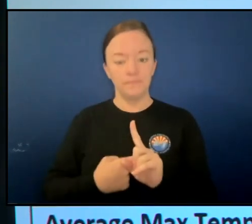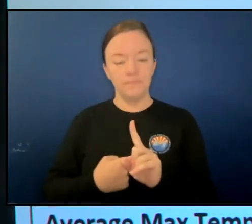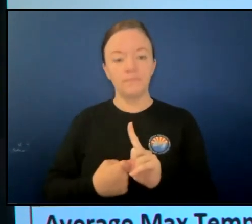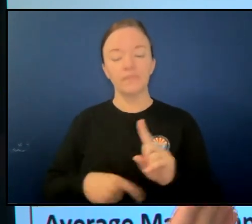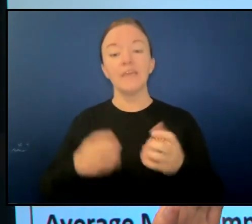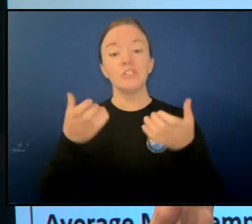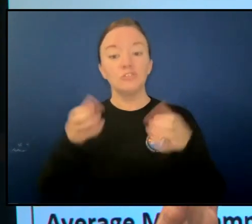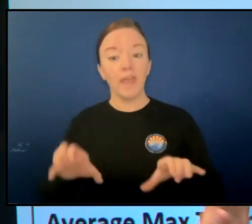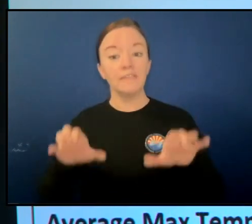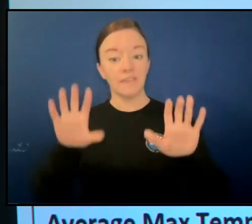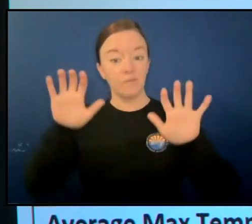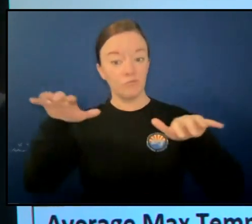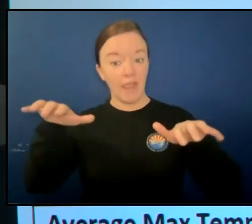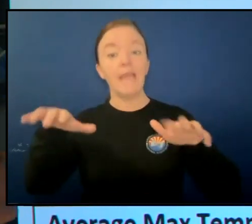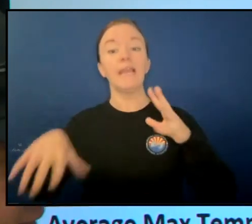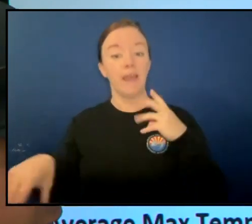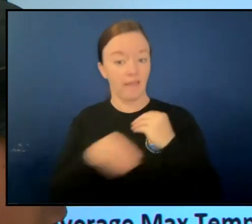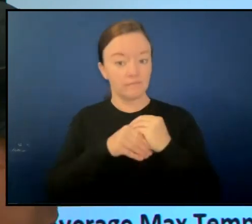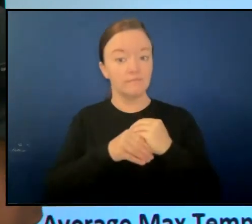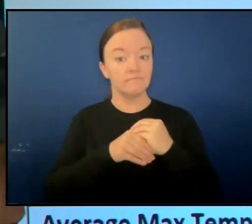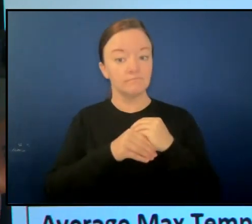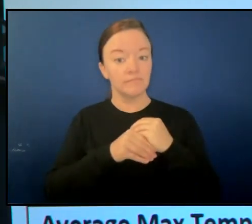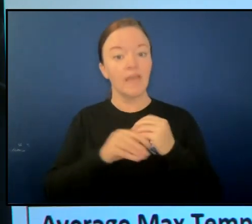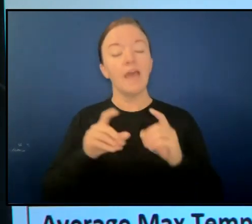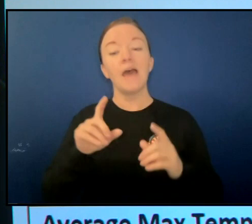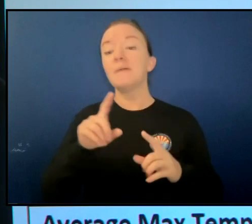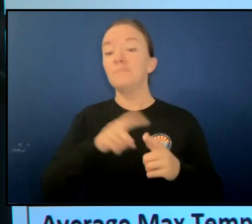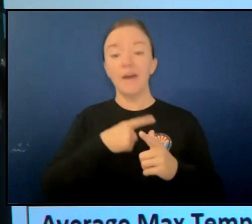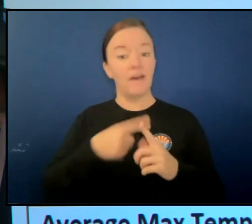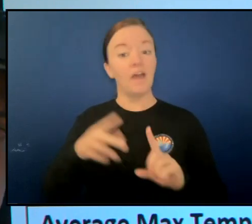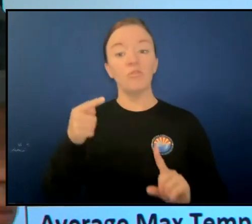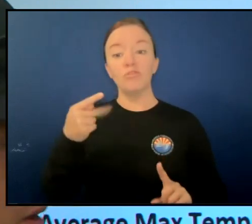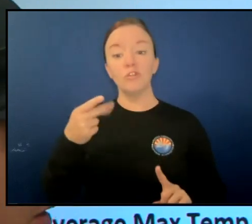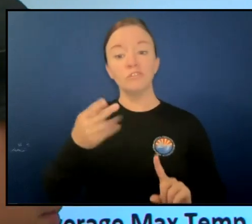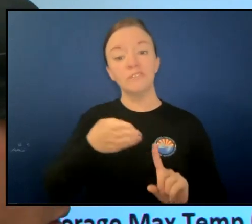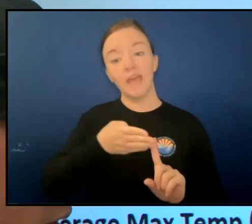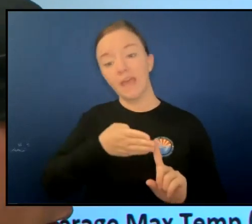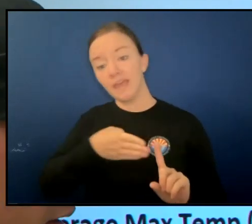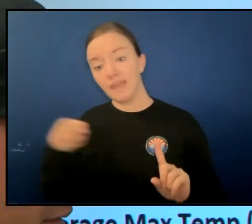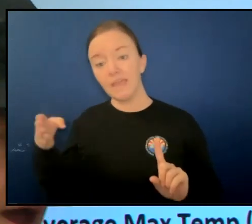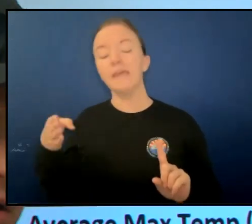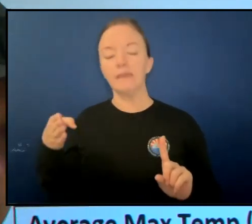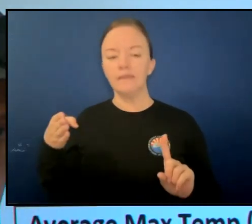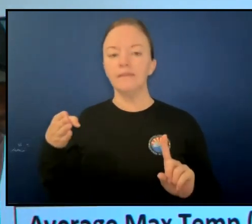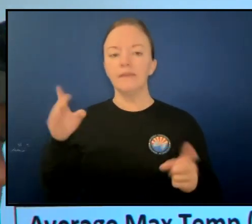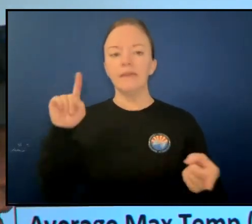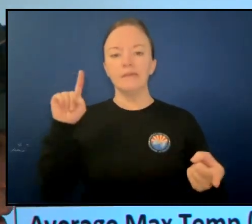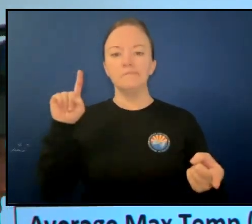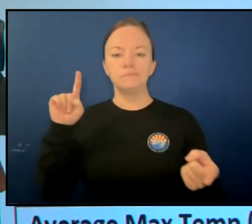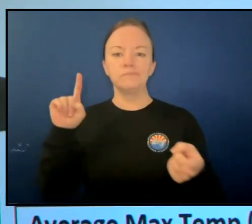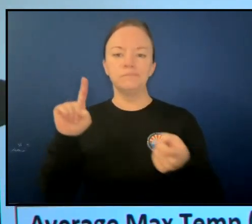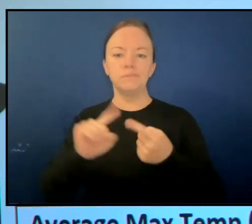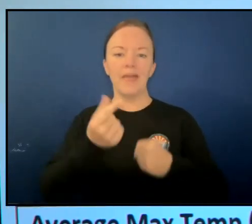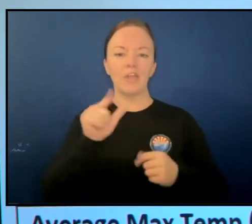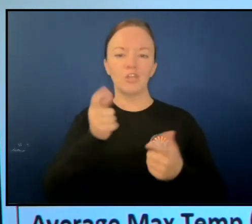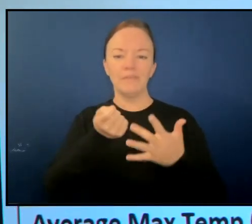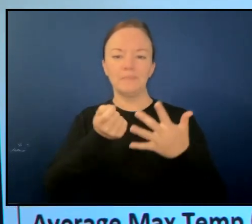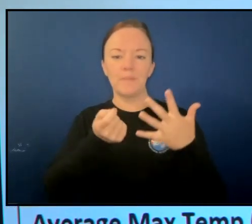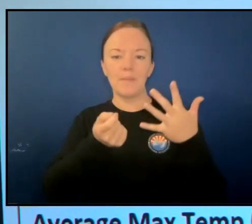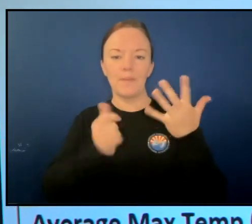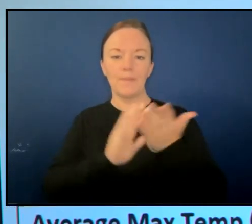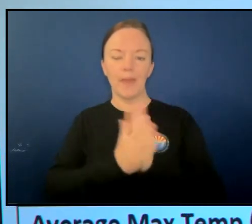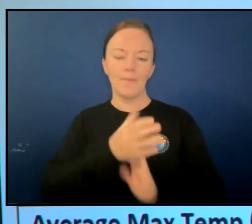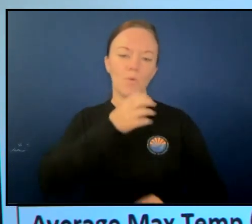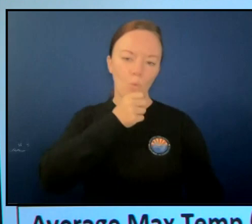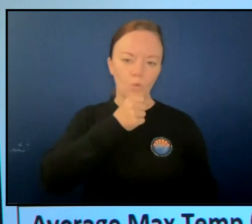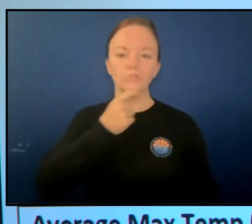in. And then Thursday forward, we start to lose more and more of that green that's on the matrix.